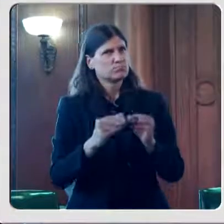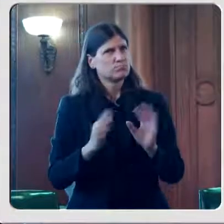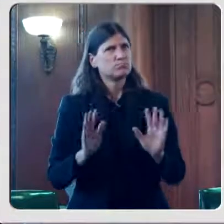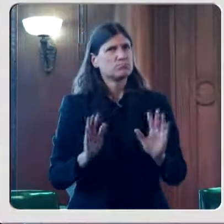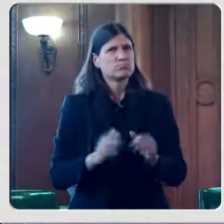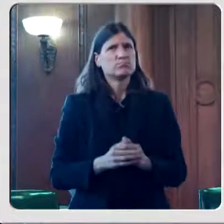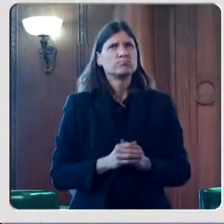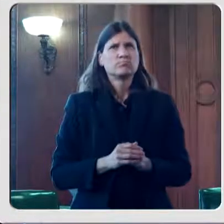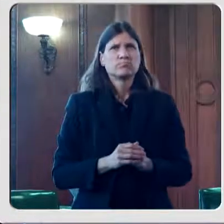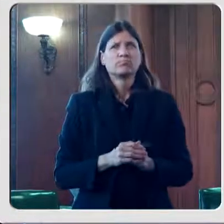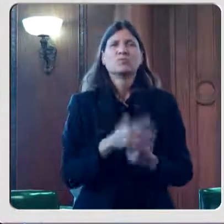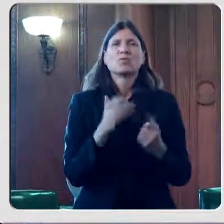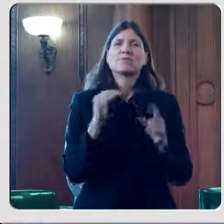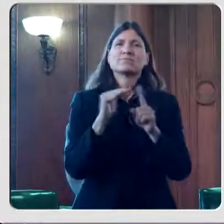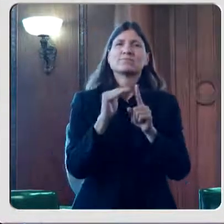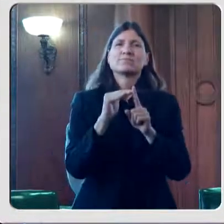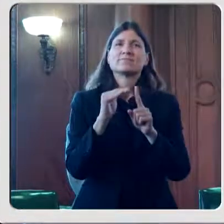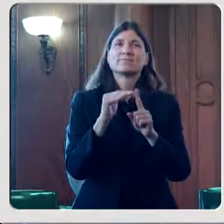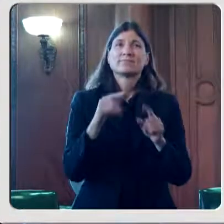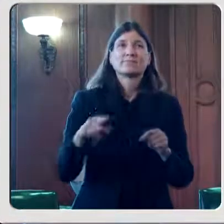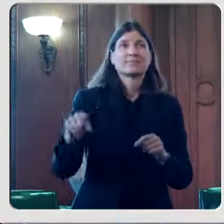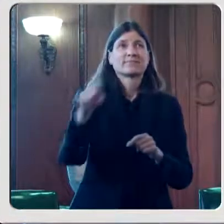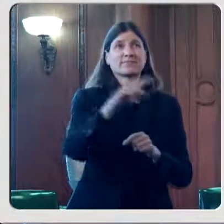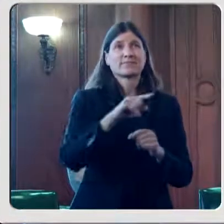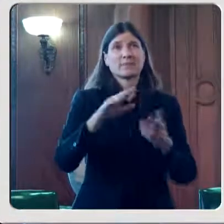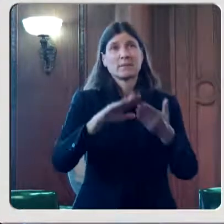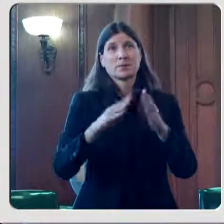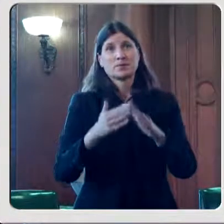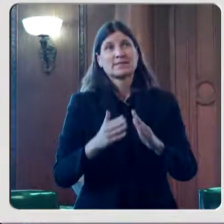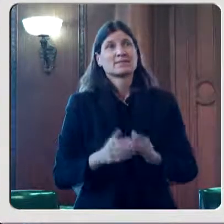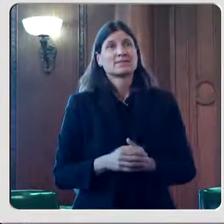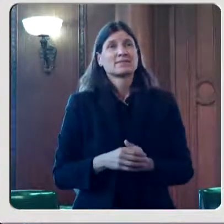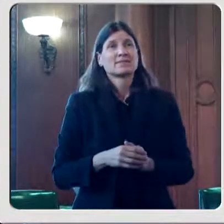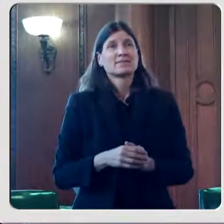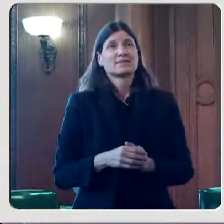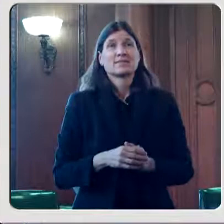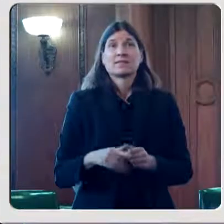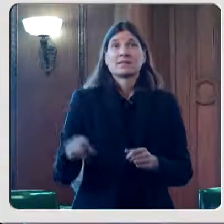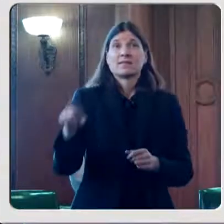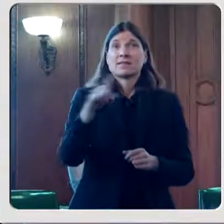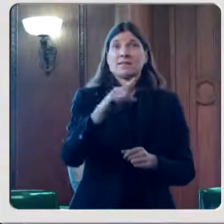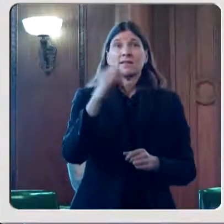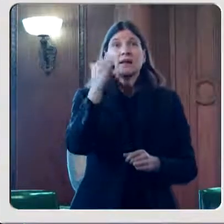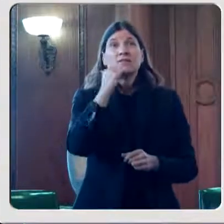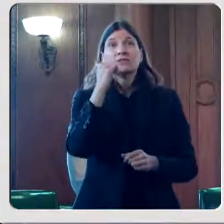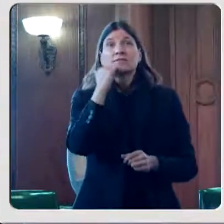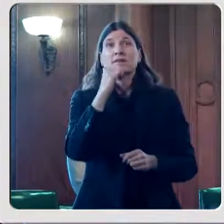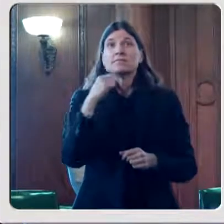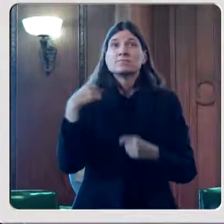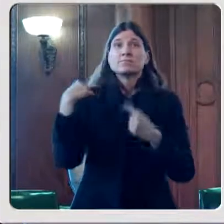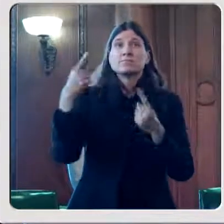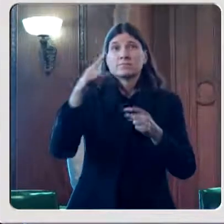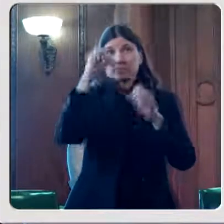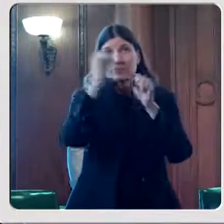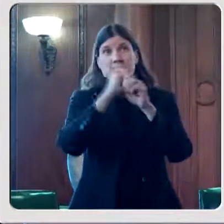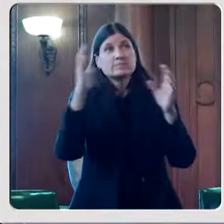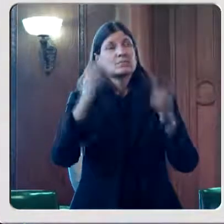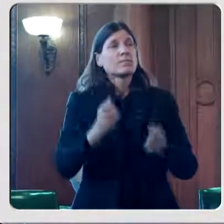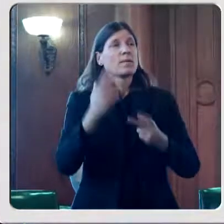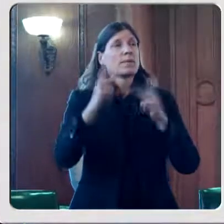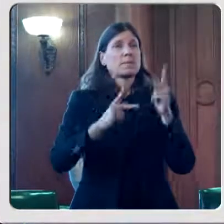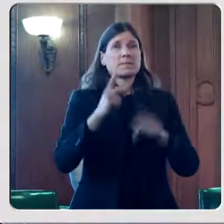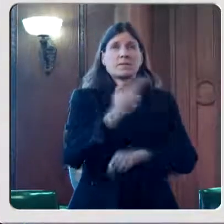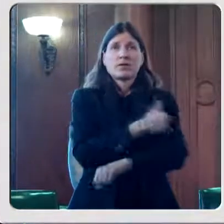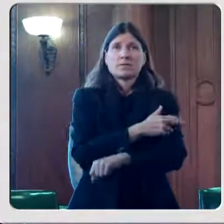reminded that where we are now in terms of total numbers of cases per day, hospitalizations and deaths is